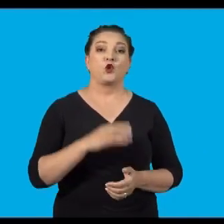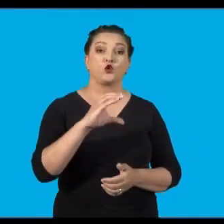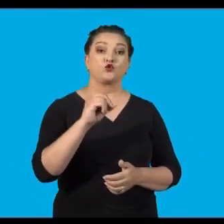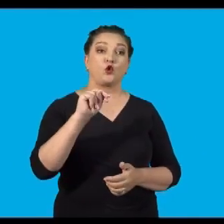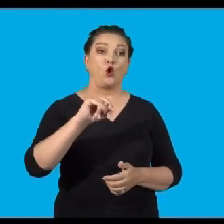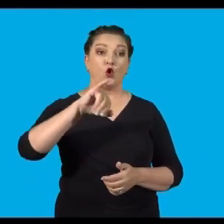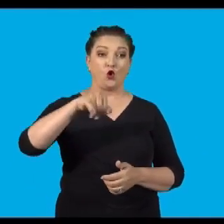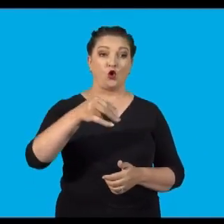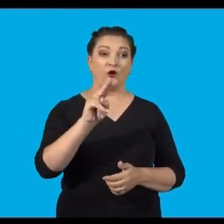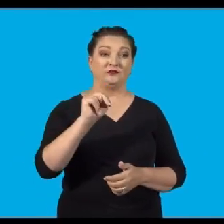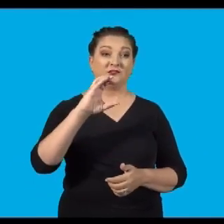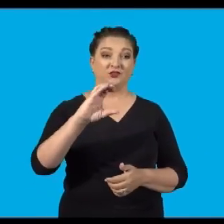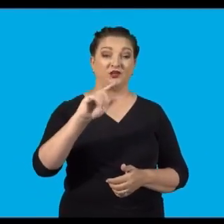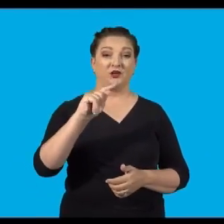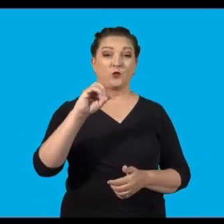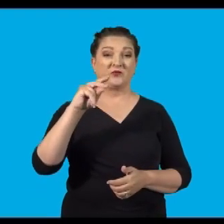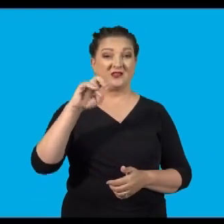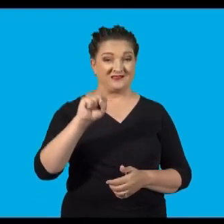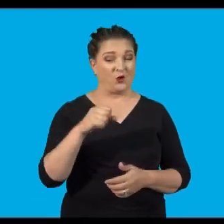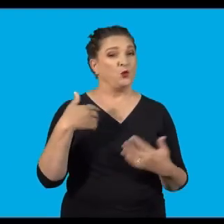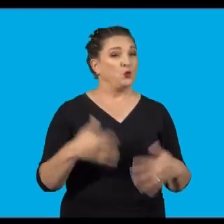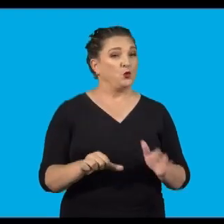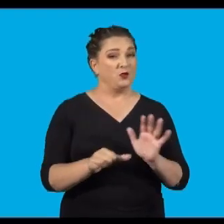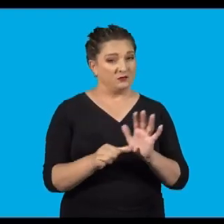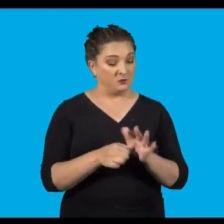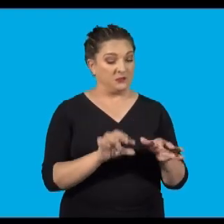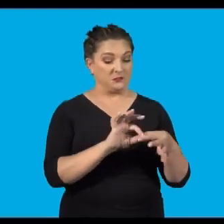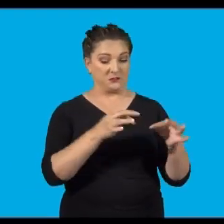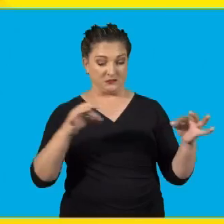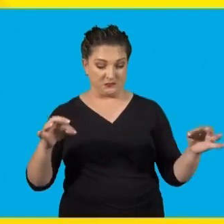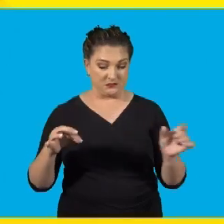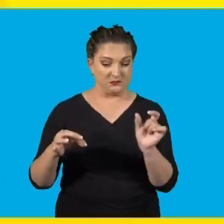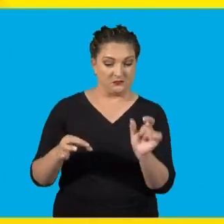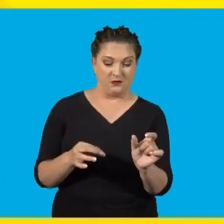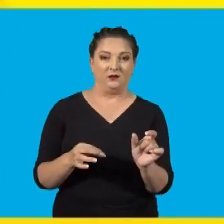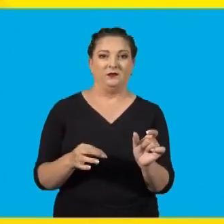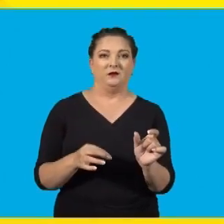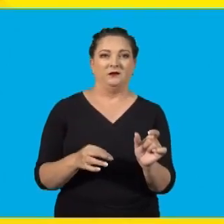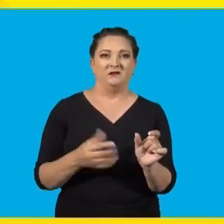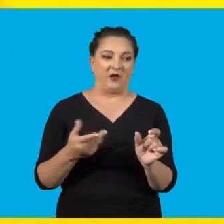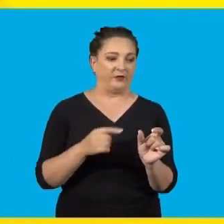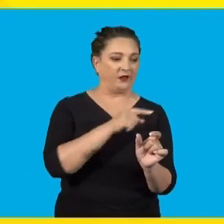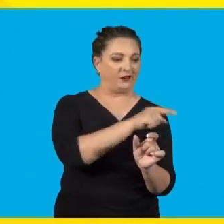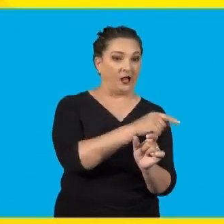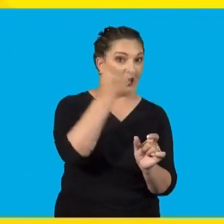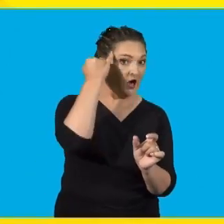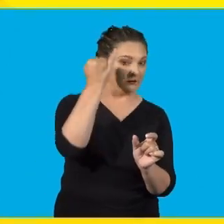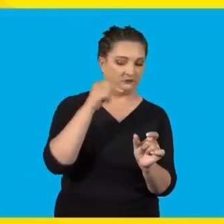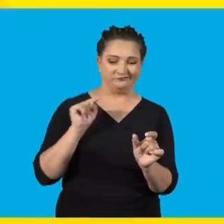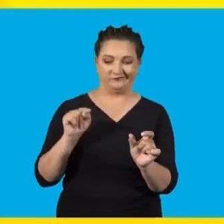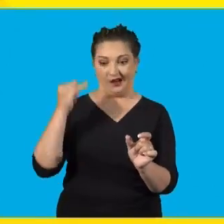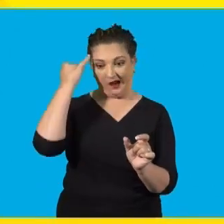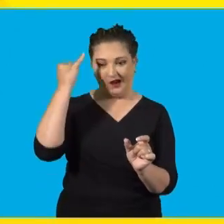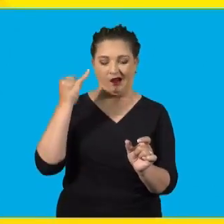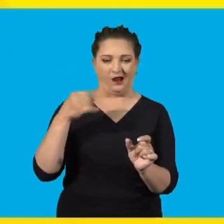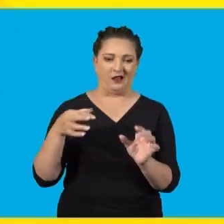right? Now remember, your conjunctions are very vital in making sense in a sentence, because if you have a